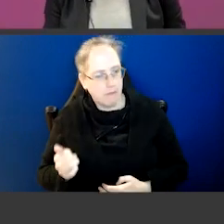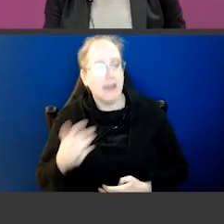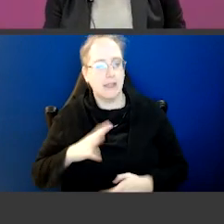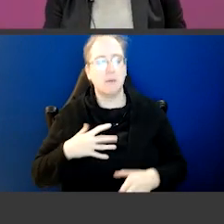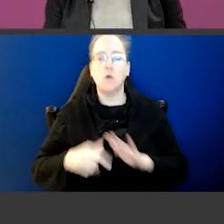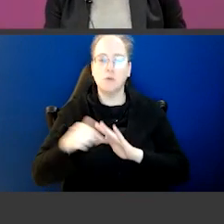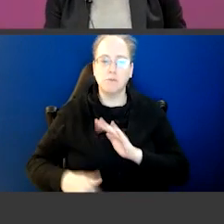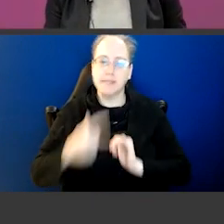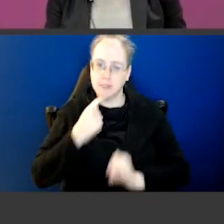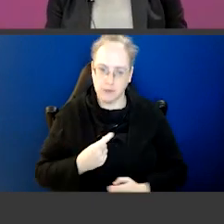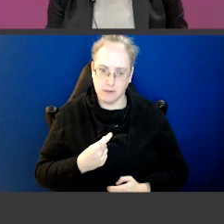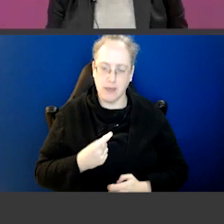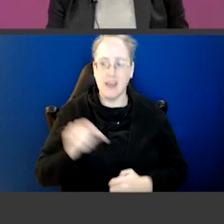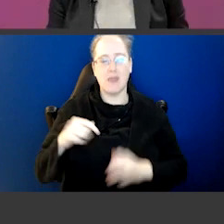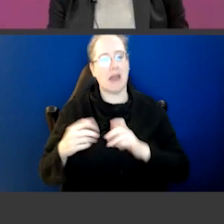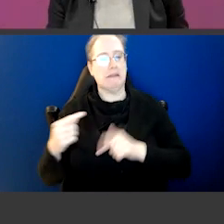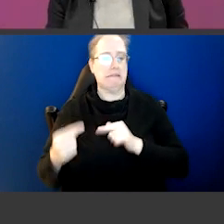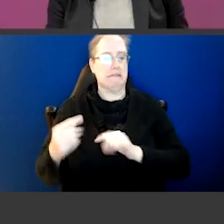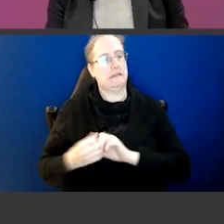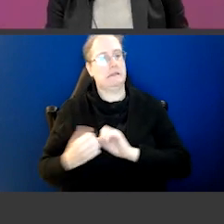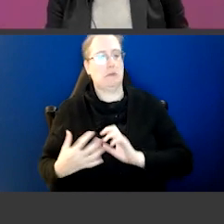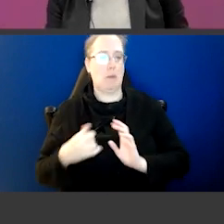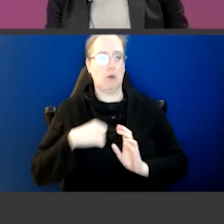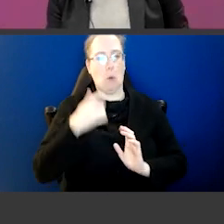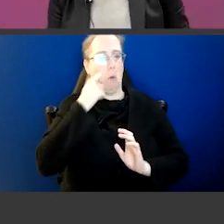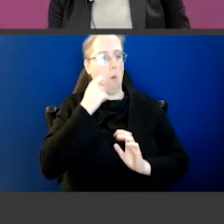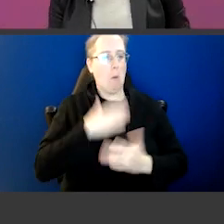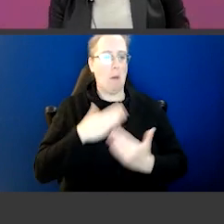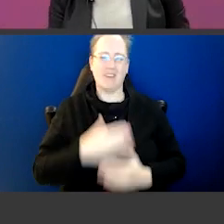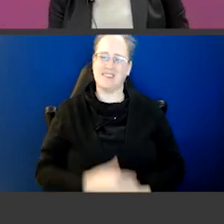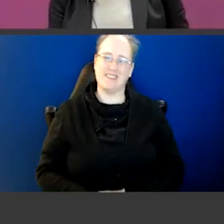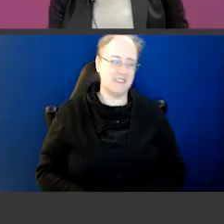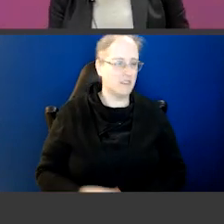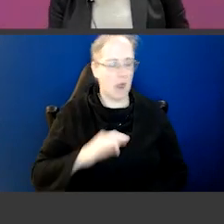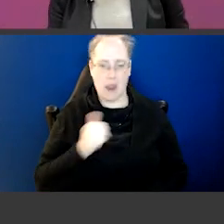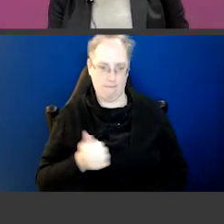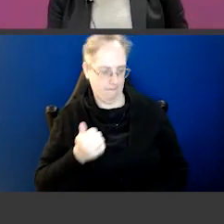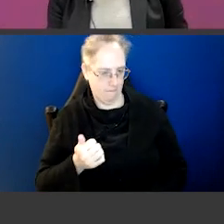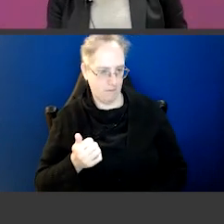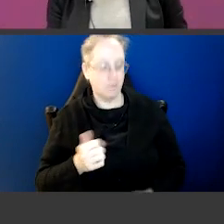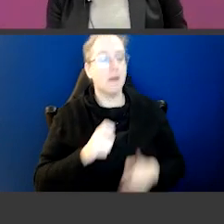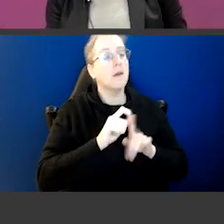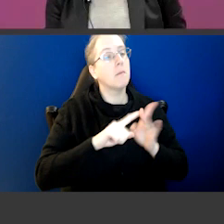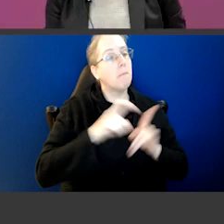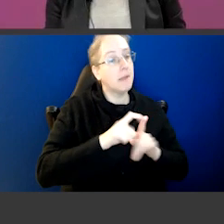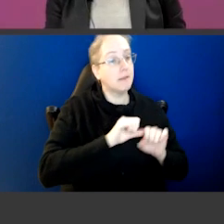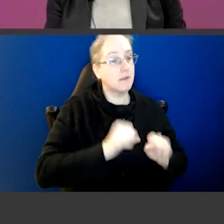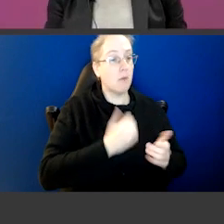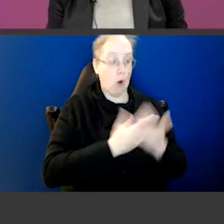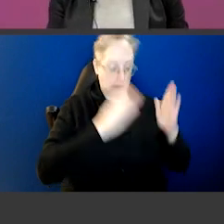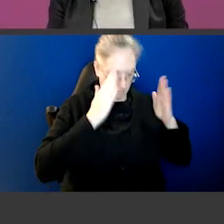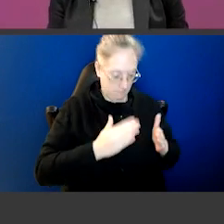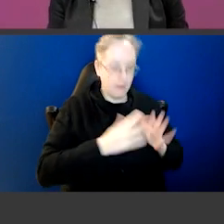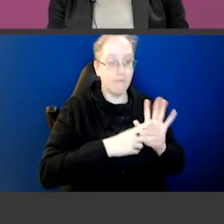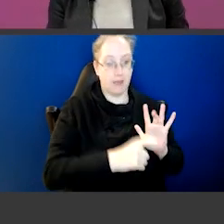are unlikely to fall within improper conduct. The PID scheme also only applies in Victoria. Other states and territories have